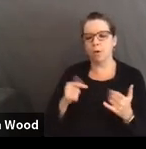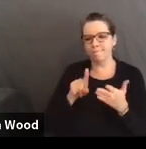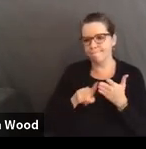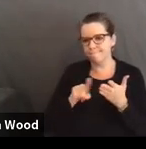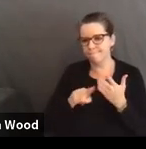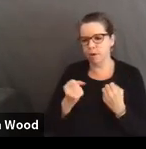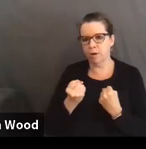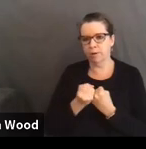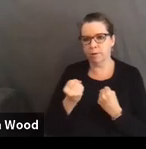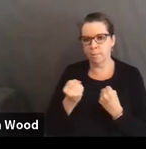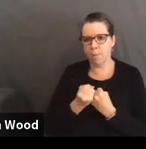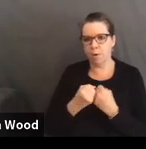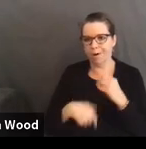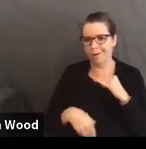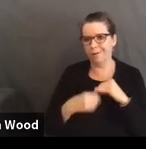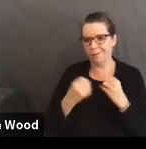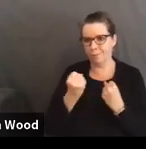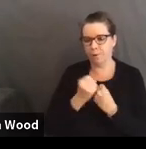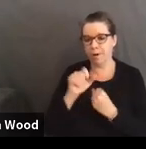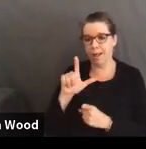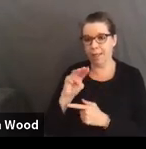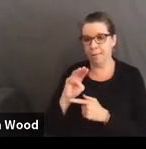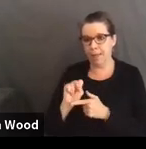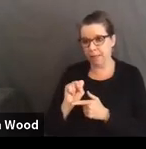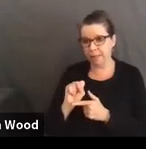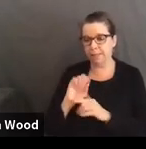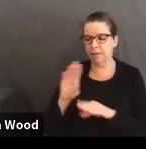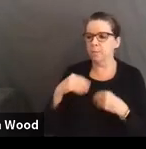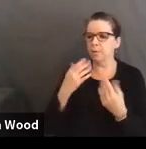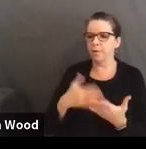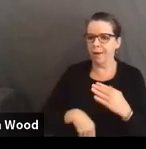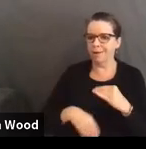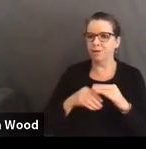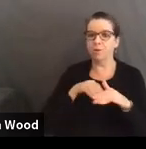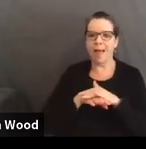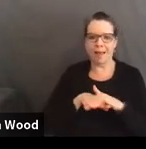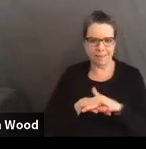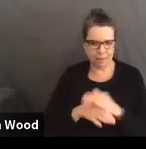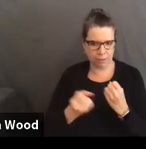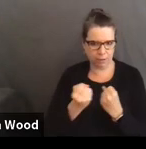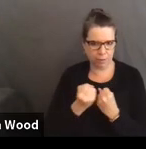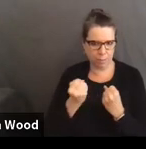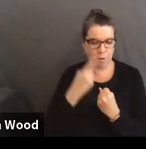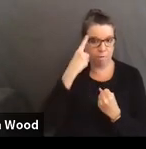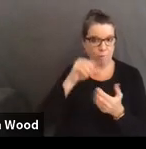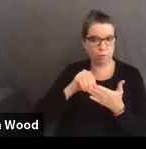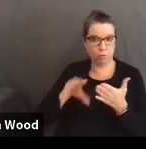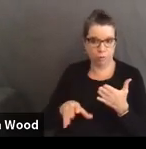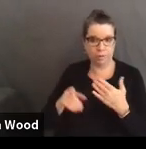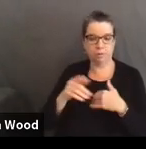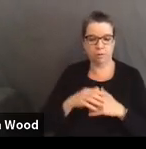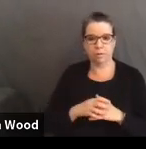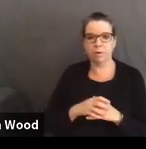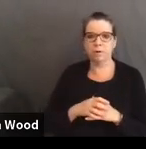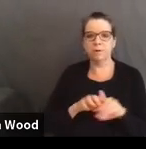supports additionally, and the LMS provides additional access supports for students,